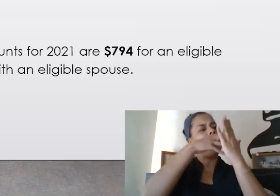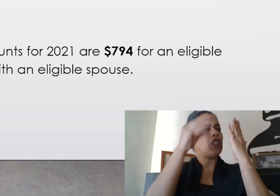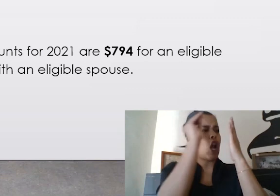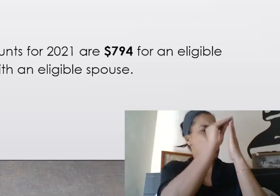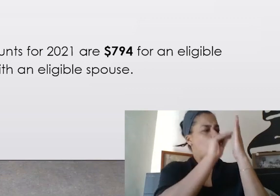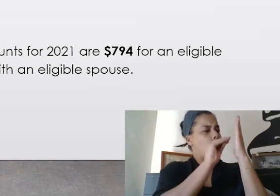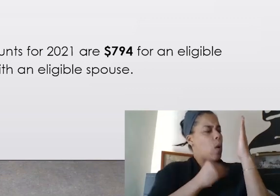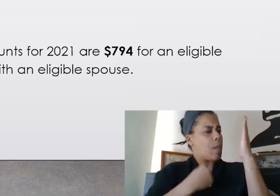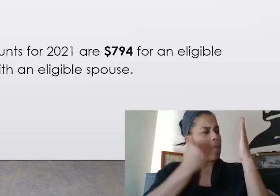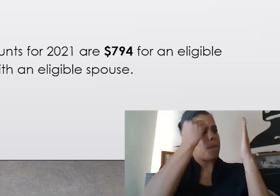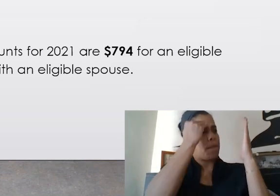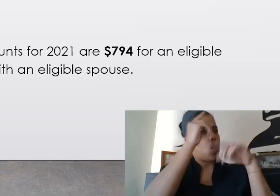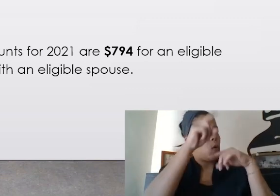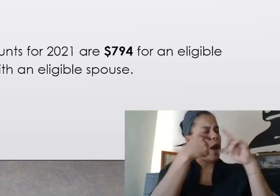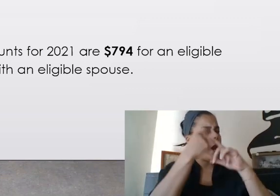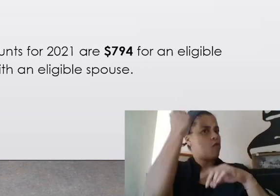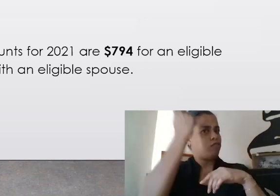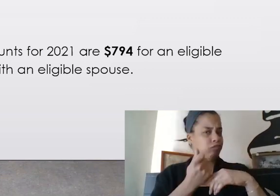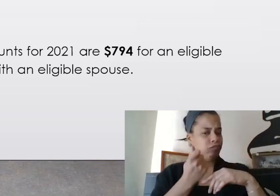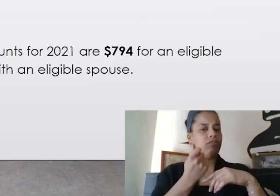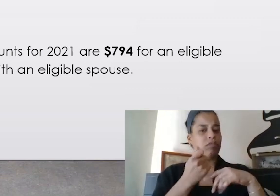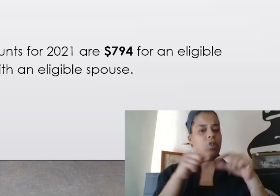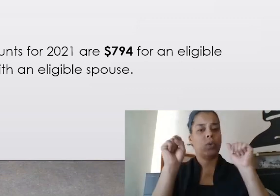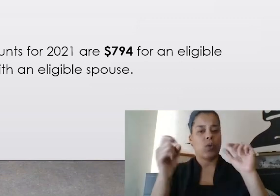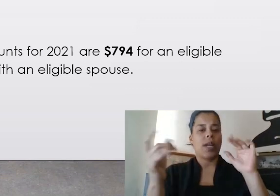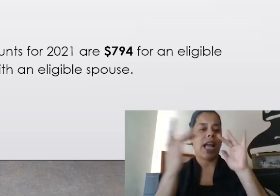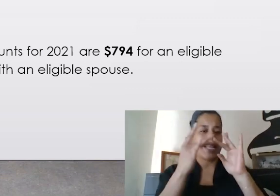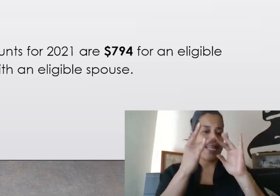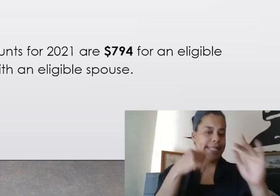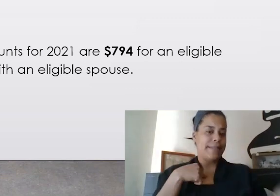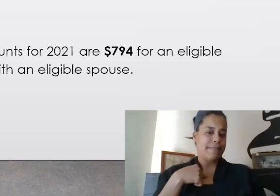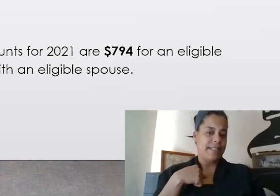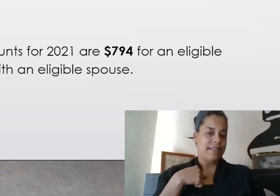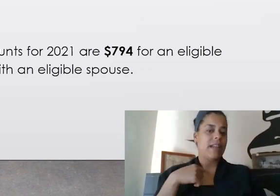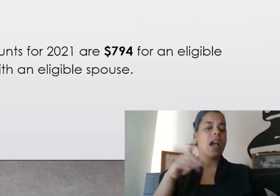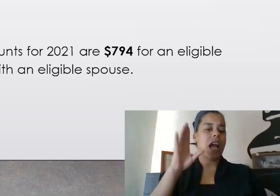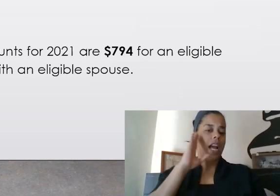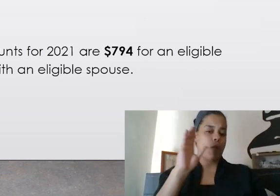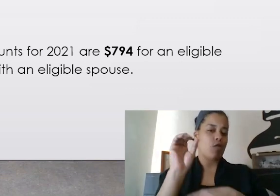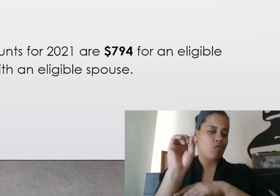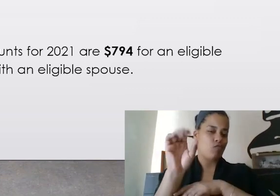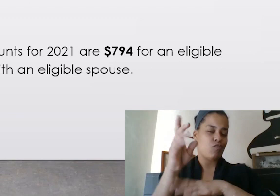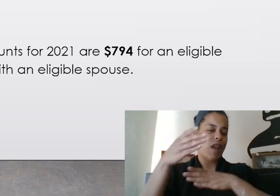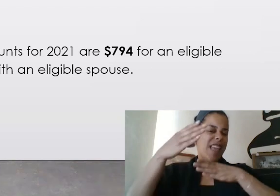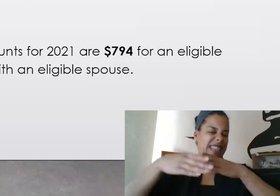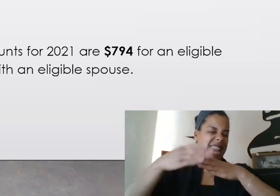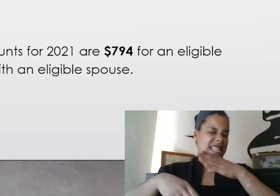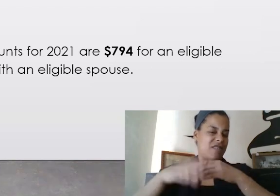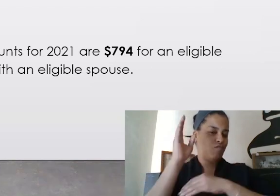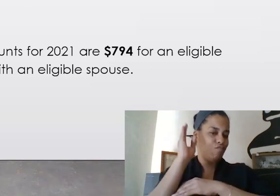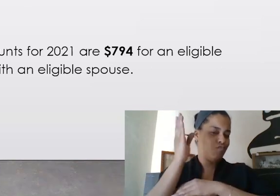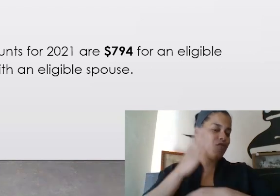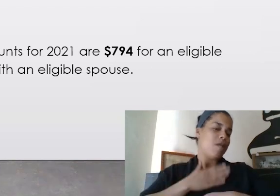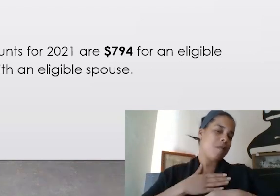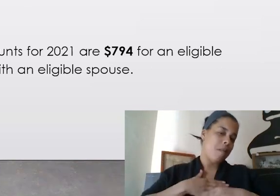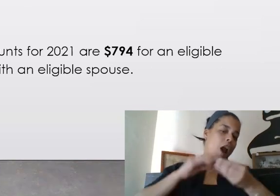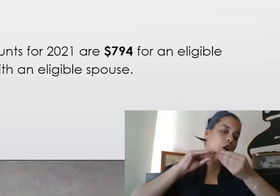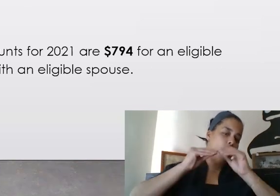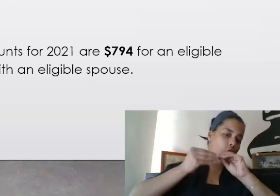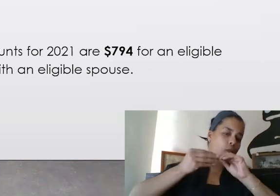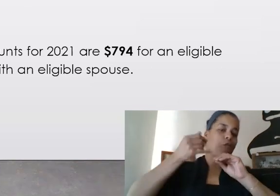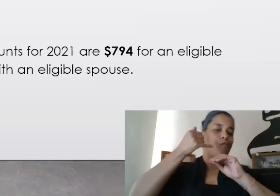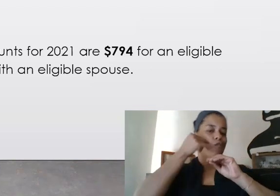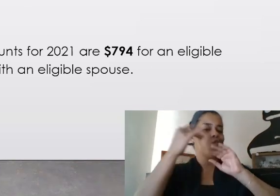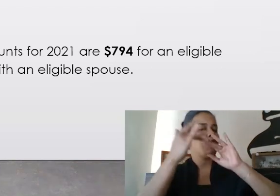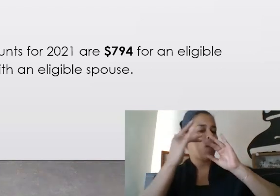and SSDI, you can contact me, which is at the end of the presentation, my contact information, and